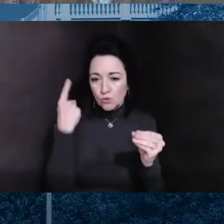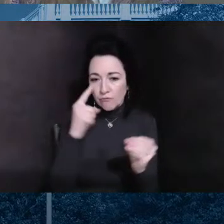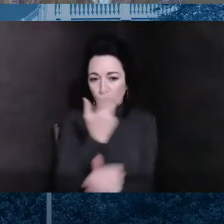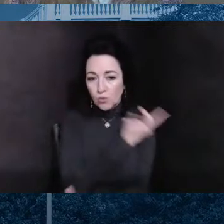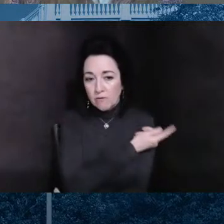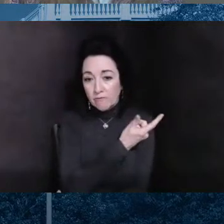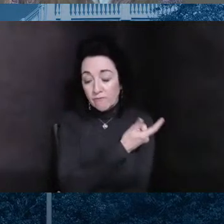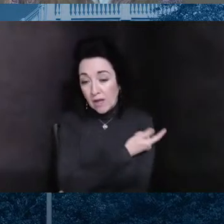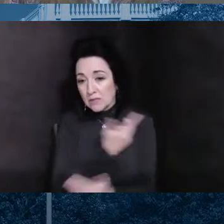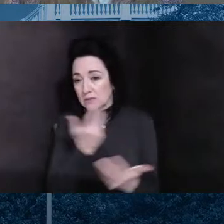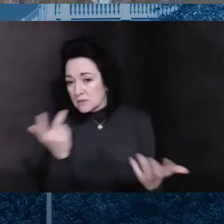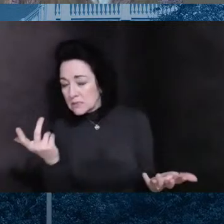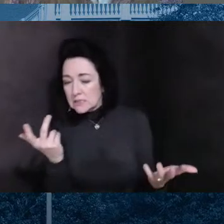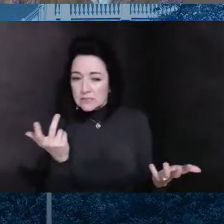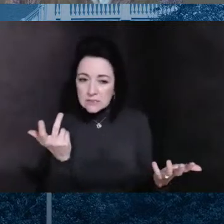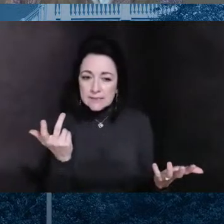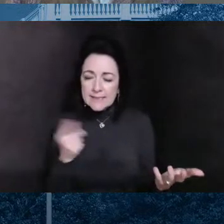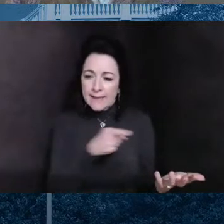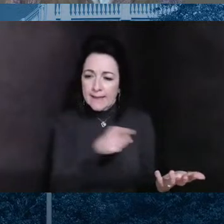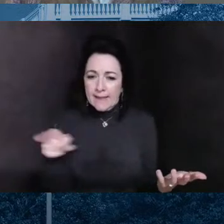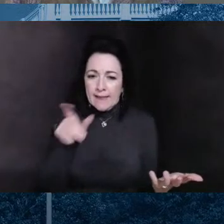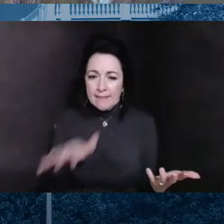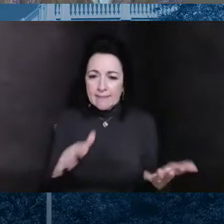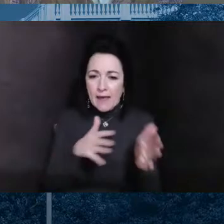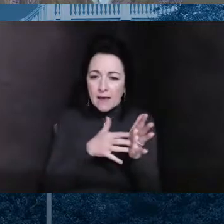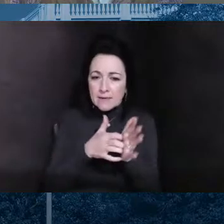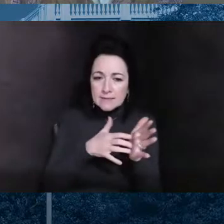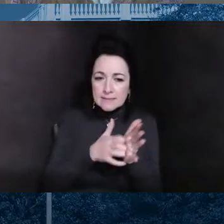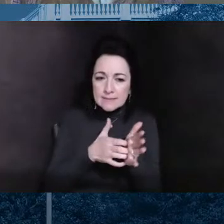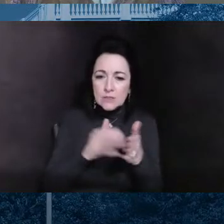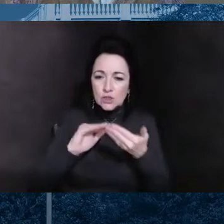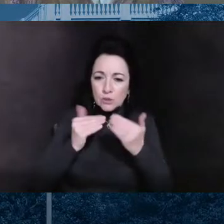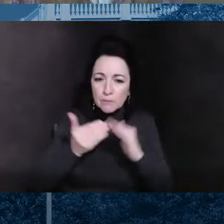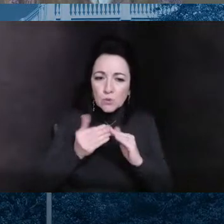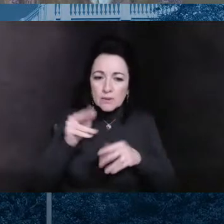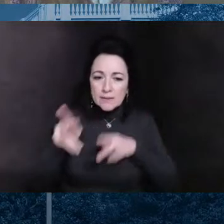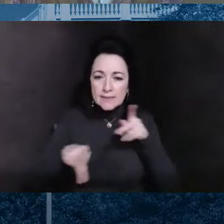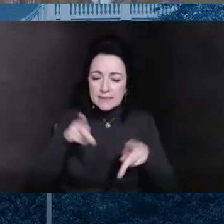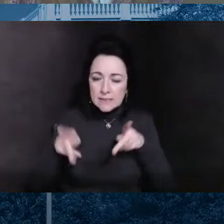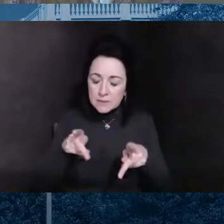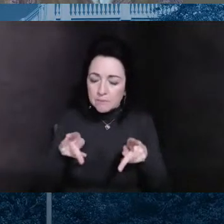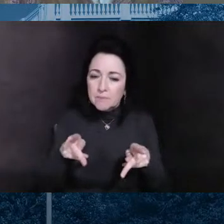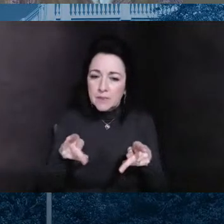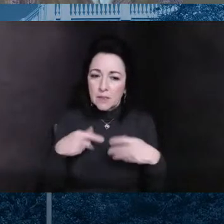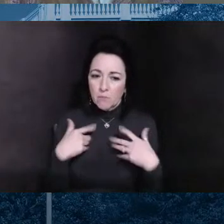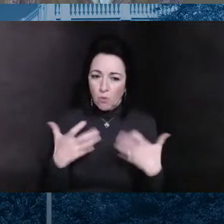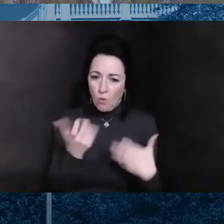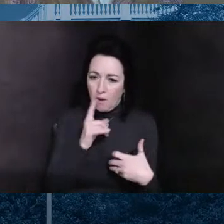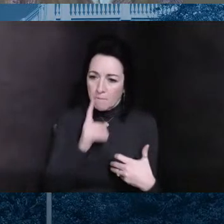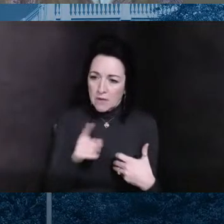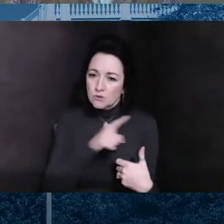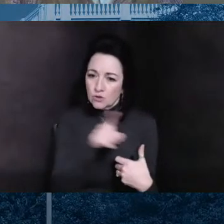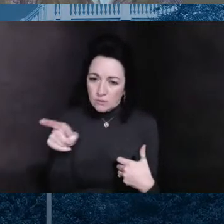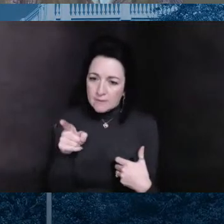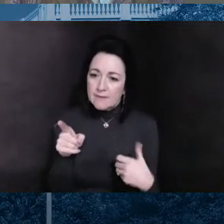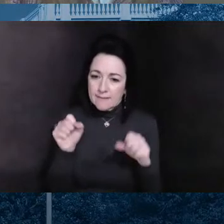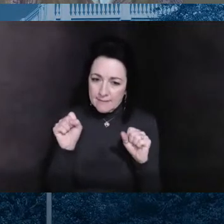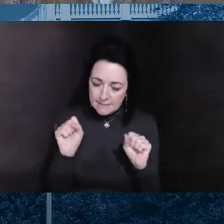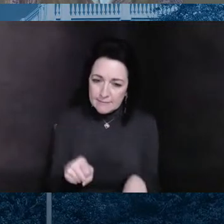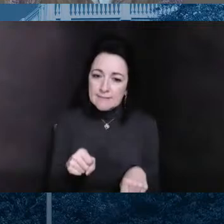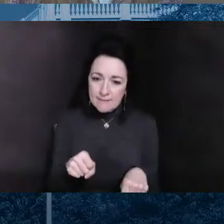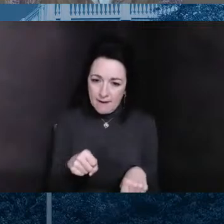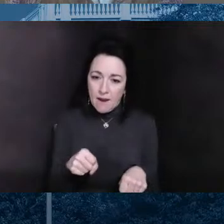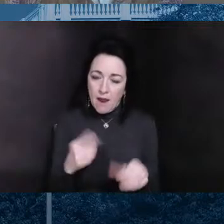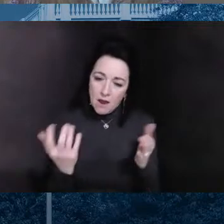vulnerable communities. So we'll continue to work on that. We got to get our data straight first, and we've emphasized that. If you don't know where you are, you don't